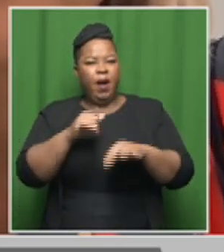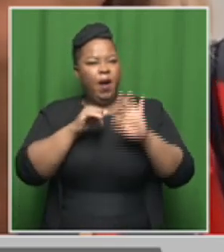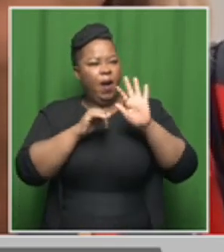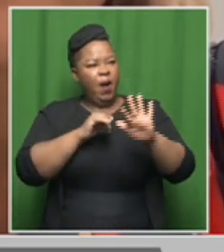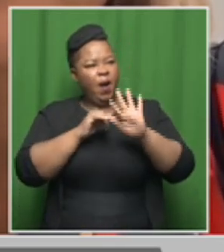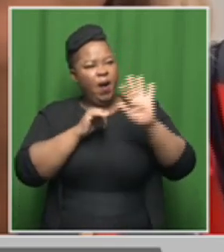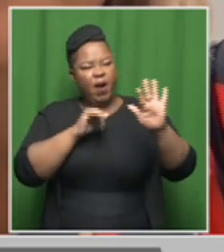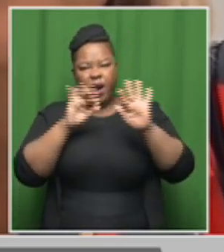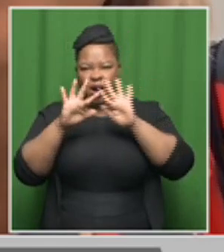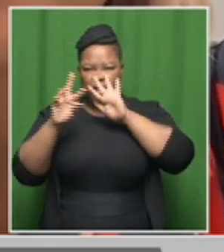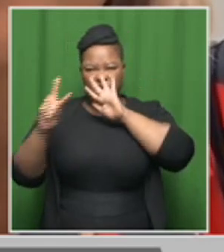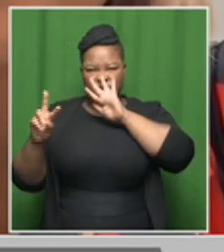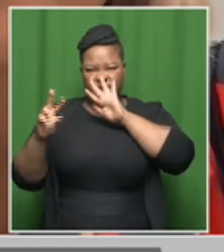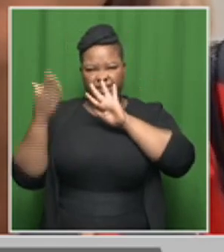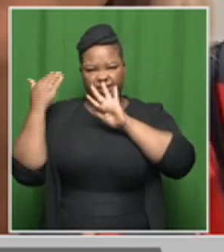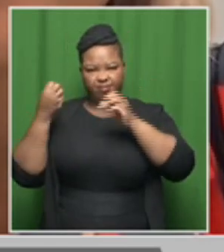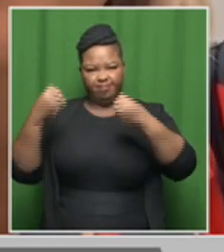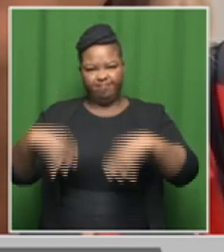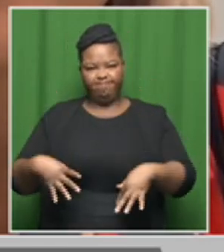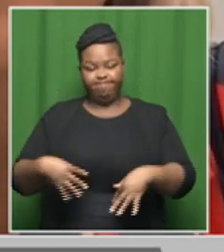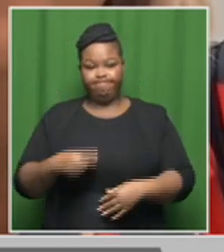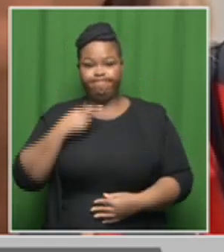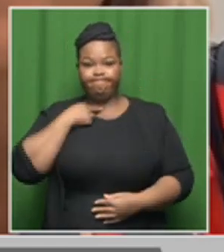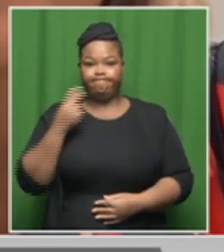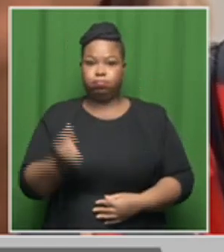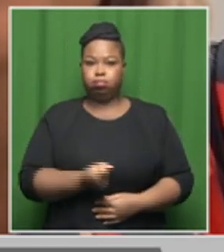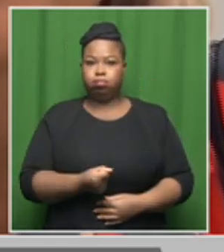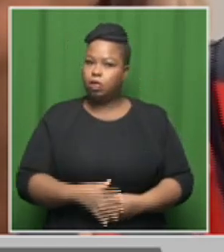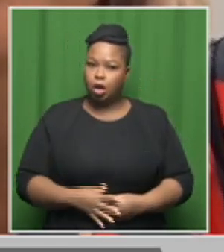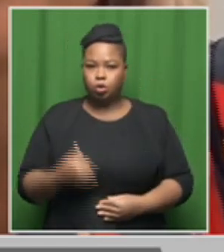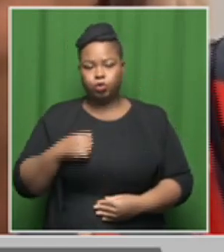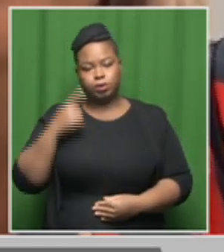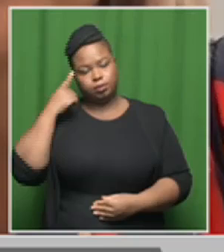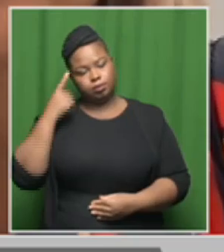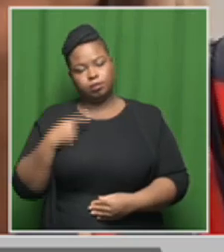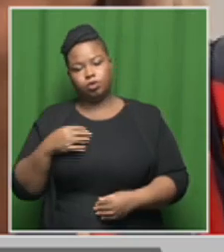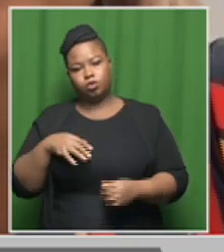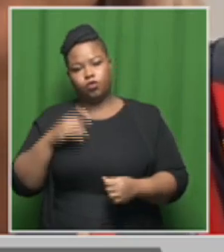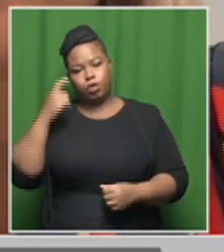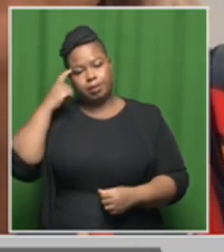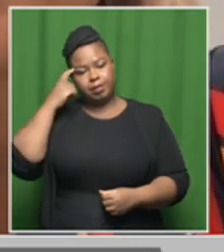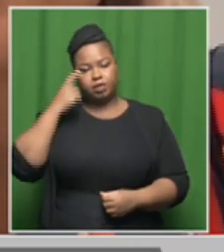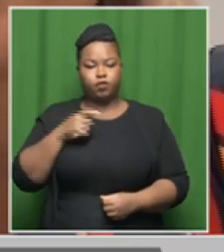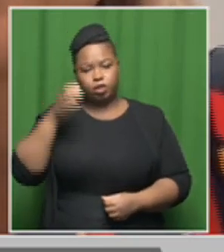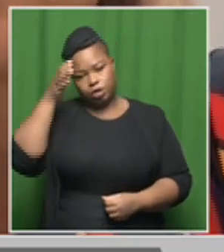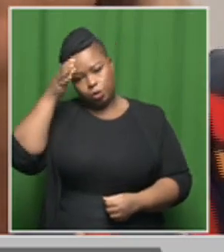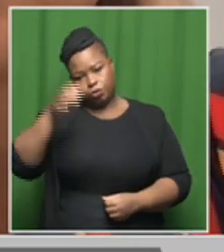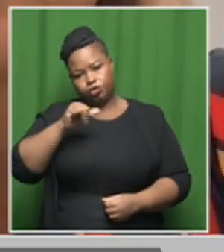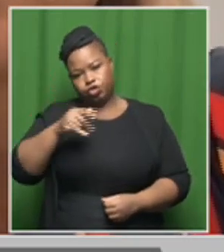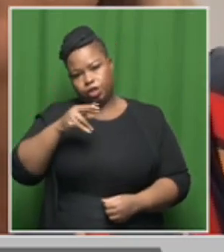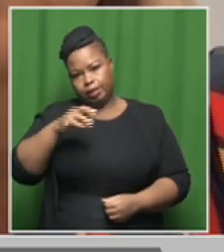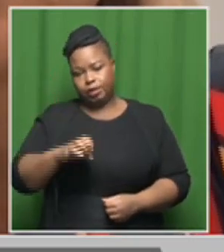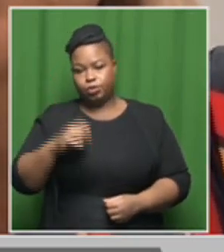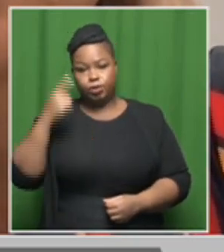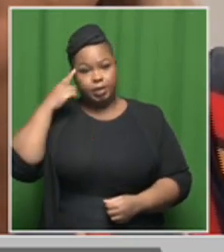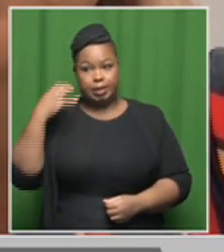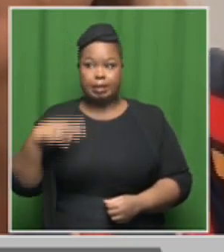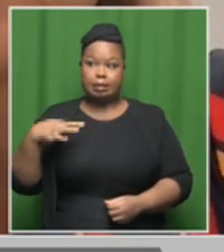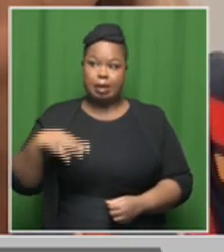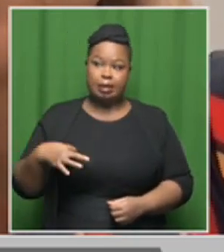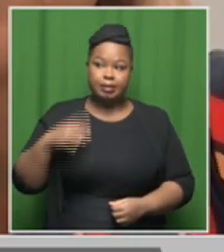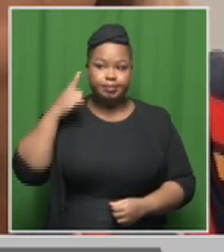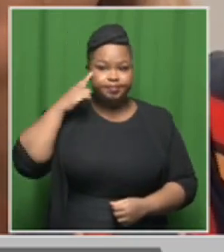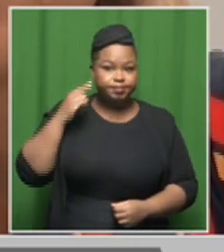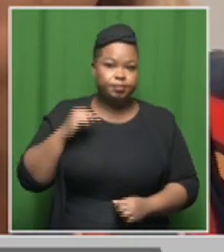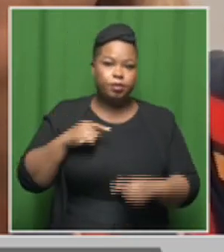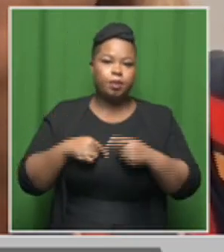I'm not mistaken, when we aged the Sunshine Girls. How much does that then play into the minds of Coach Jenny as well as the girls going up against